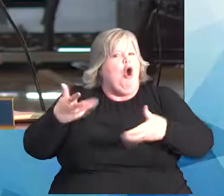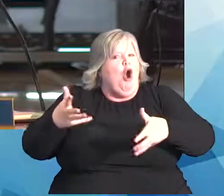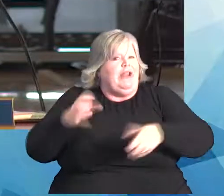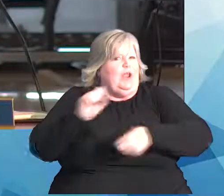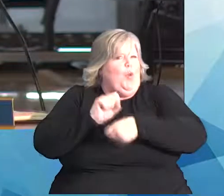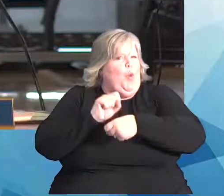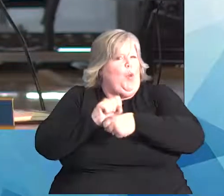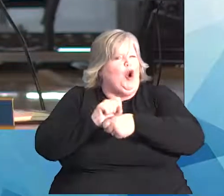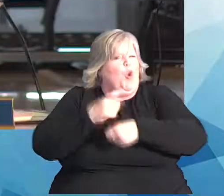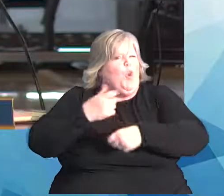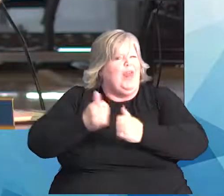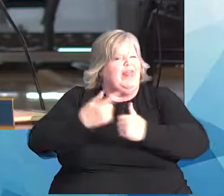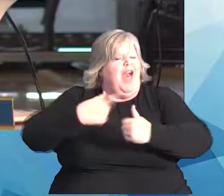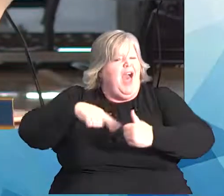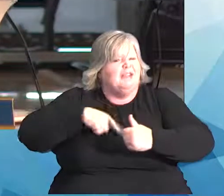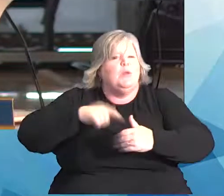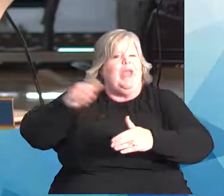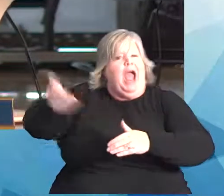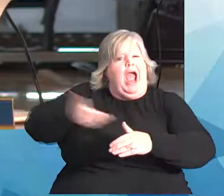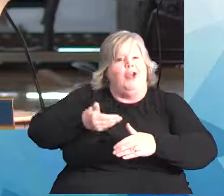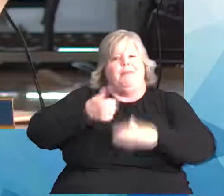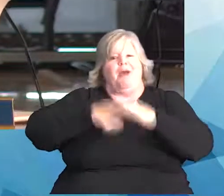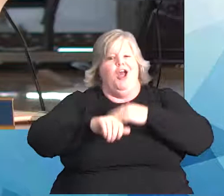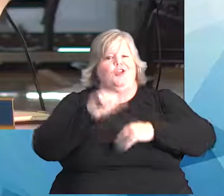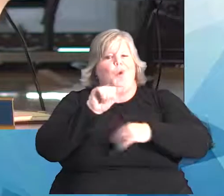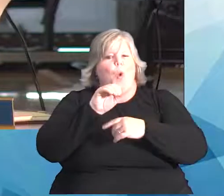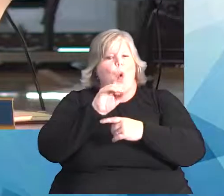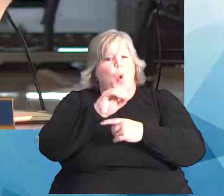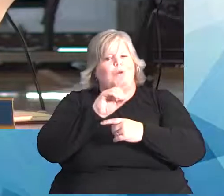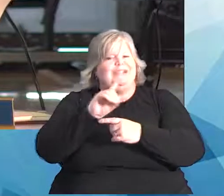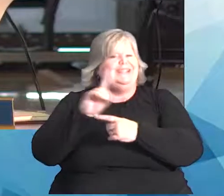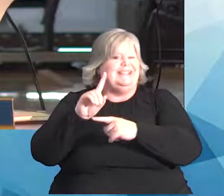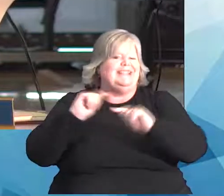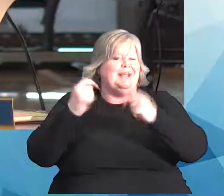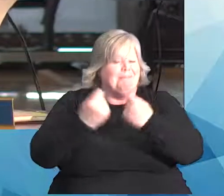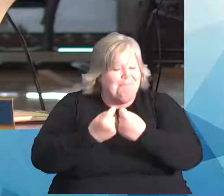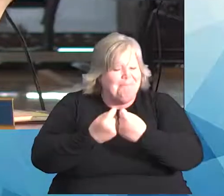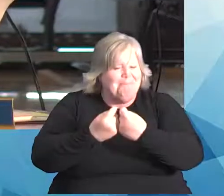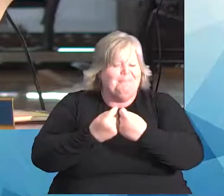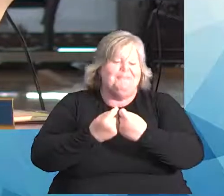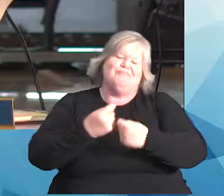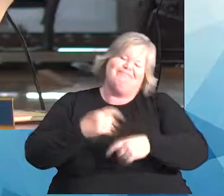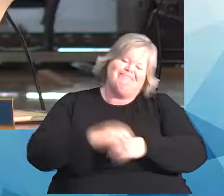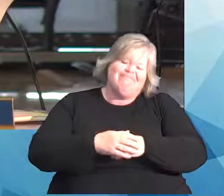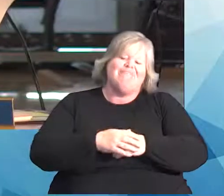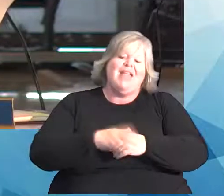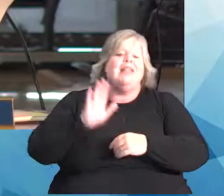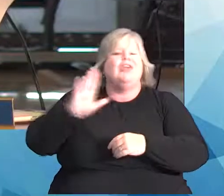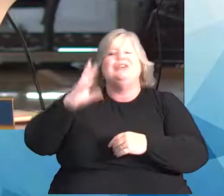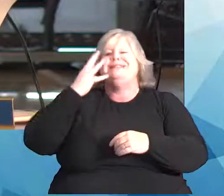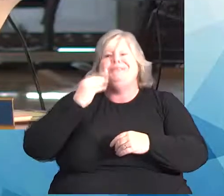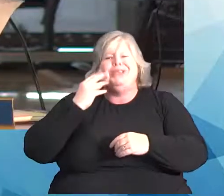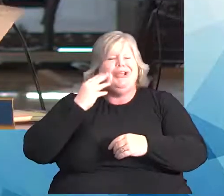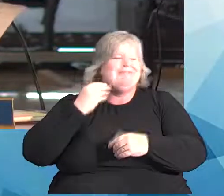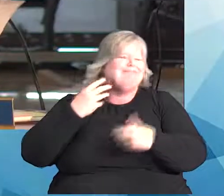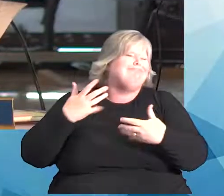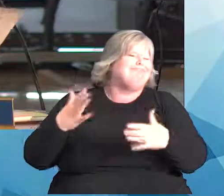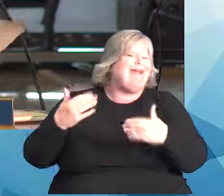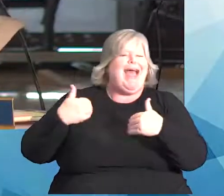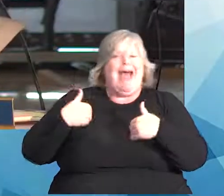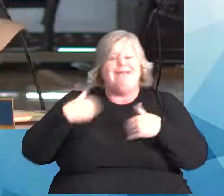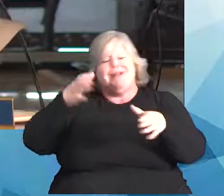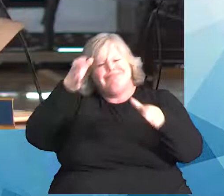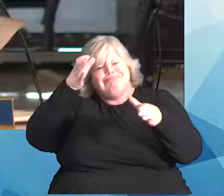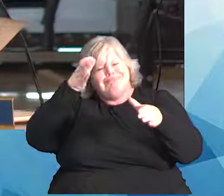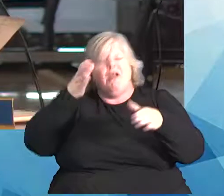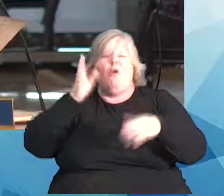and we're very fortunate to have ASDB veterans on the ODD team. Their experience and expertise will continue to